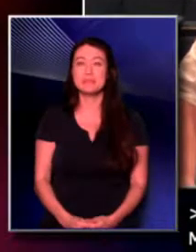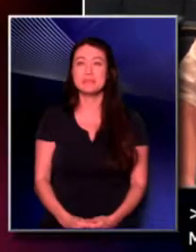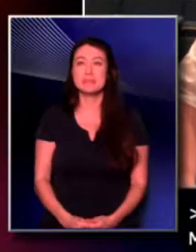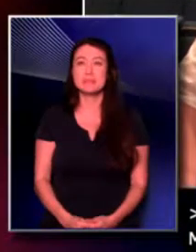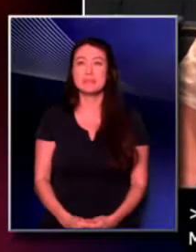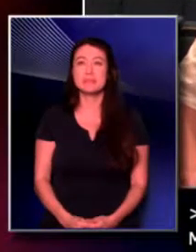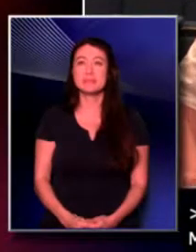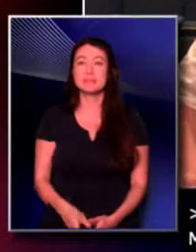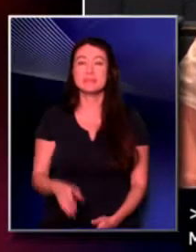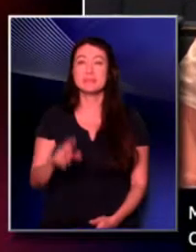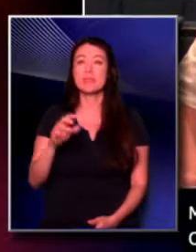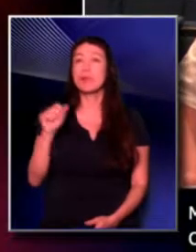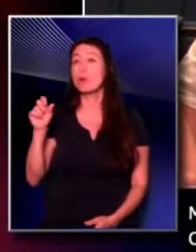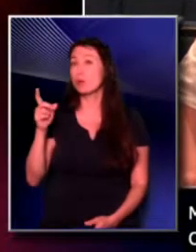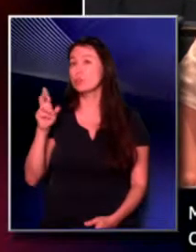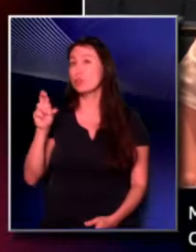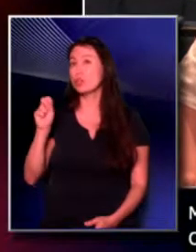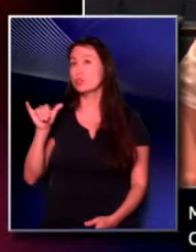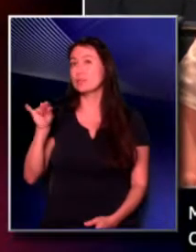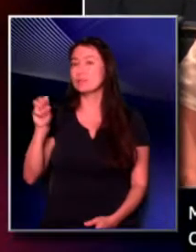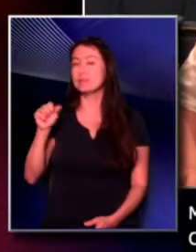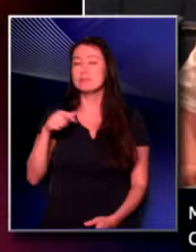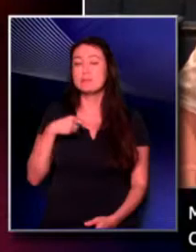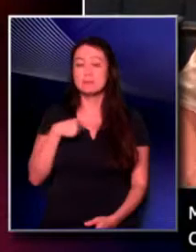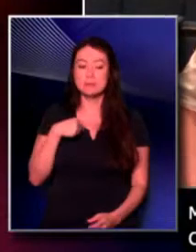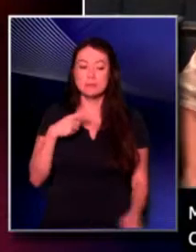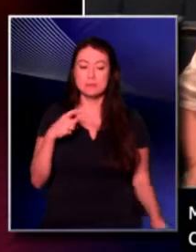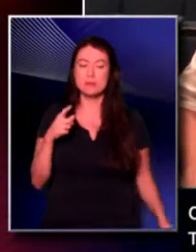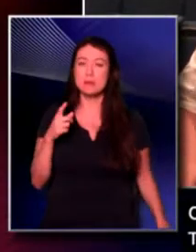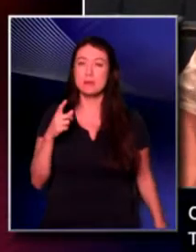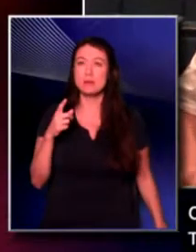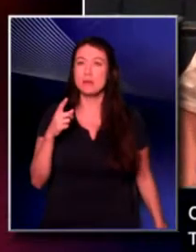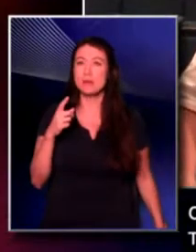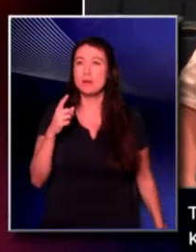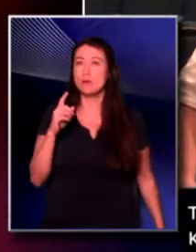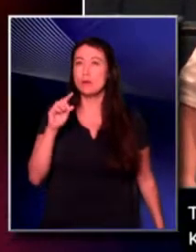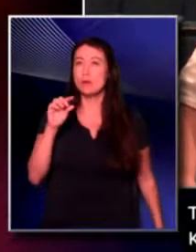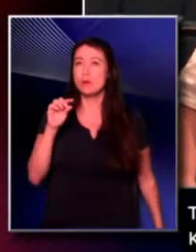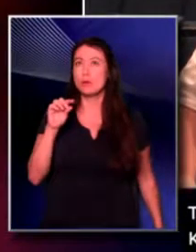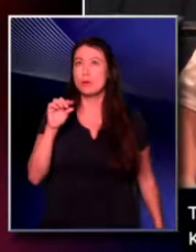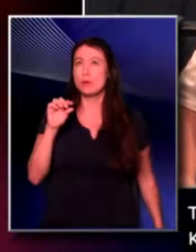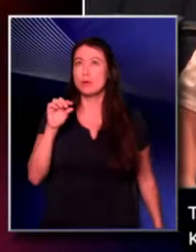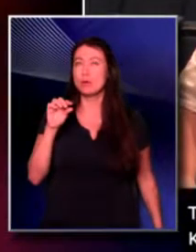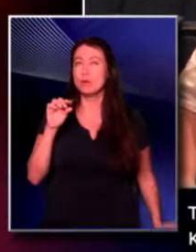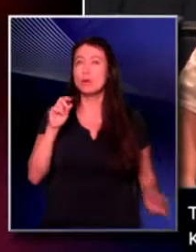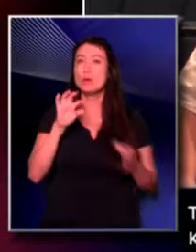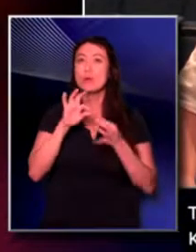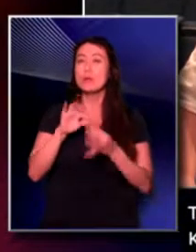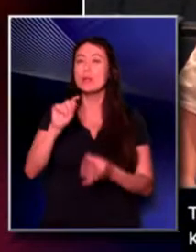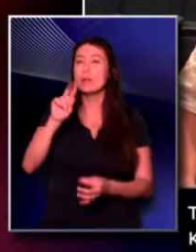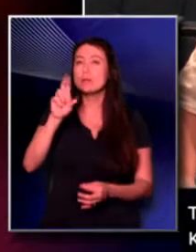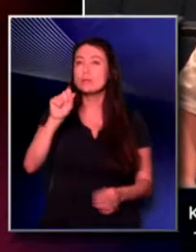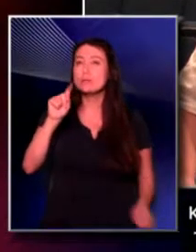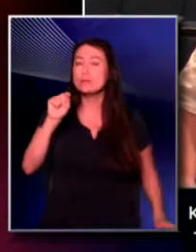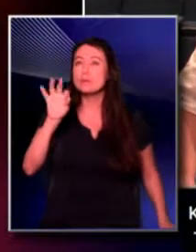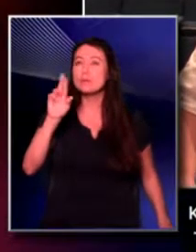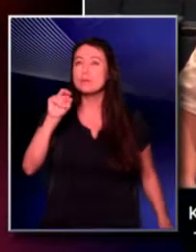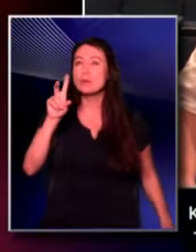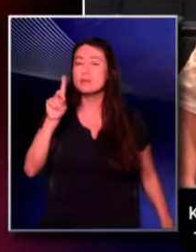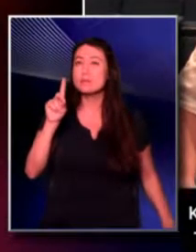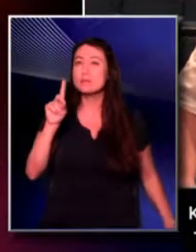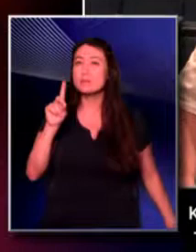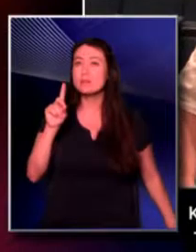Okay. The one thing I would say, Richard, in terms of the trust funds, the original origins of the funds would be something that would